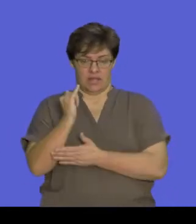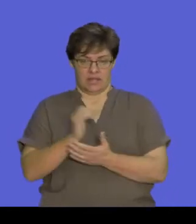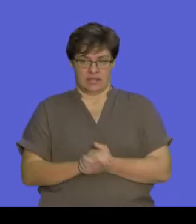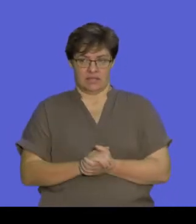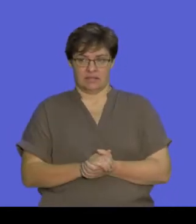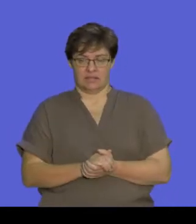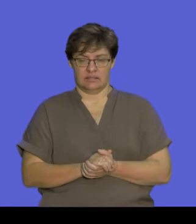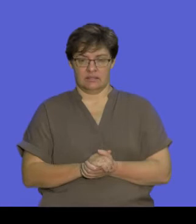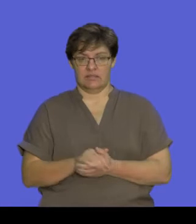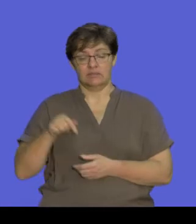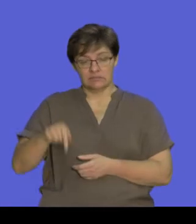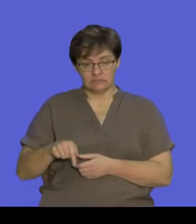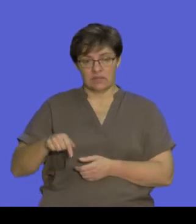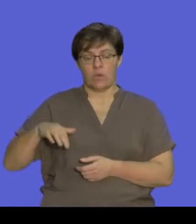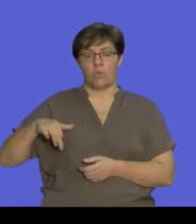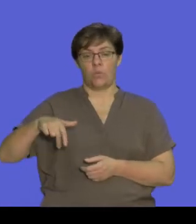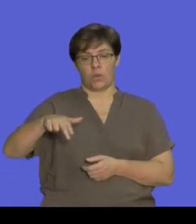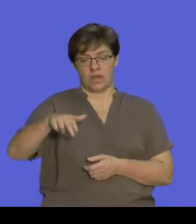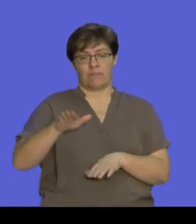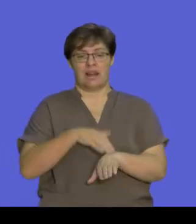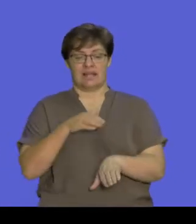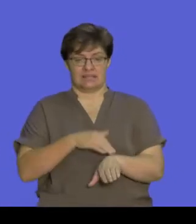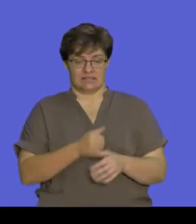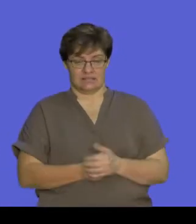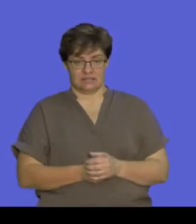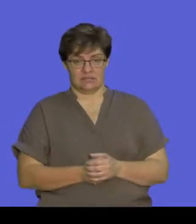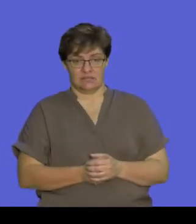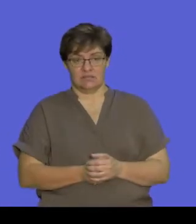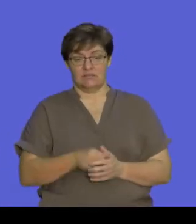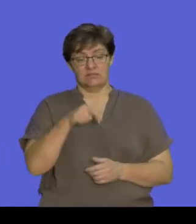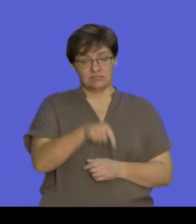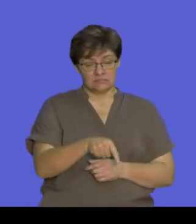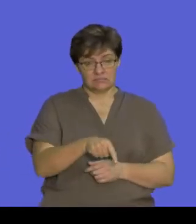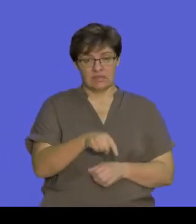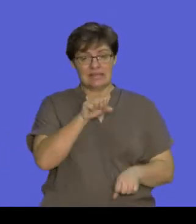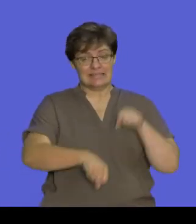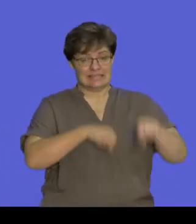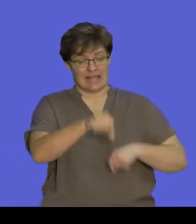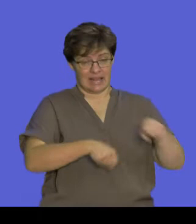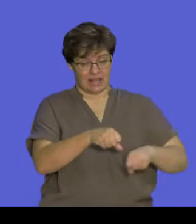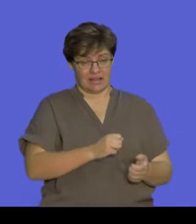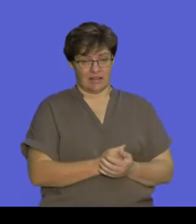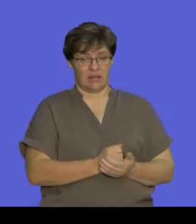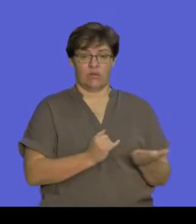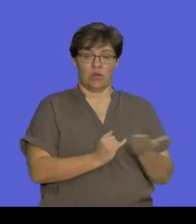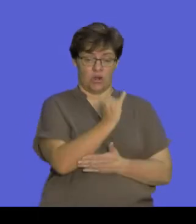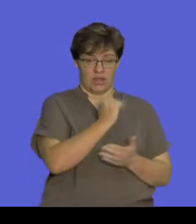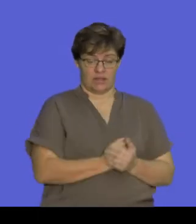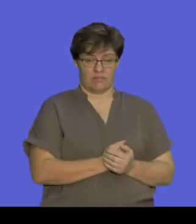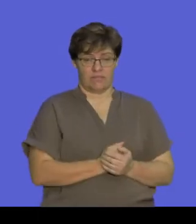This one is walking and being late. This one is cycling and being